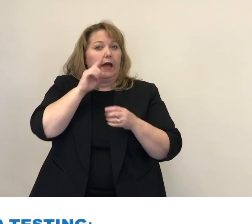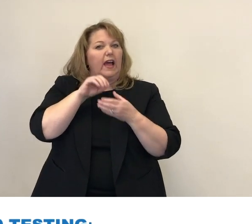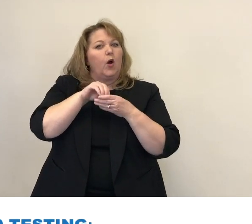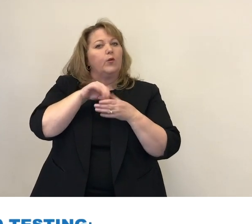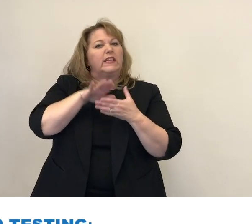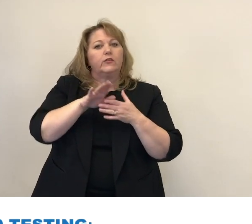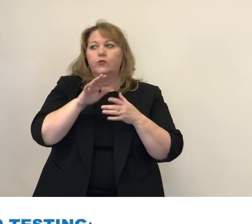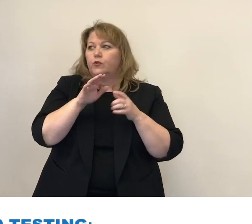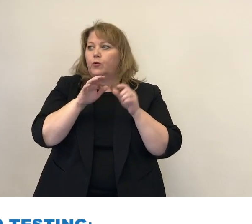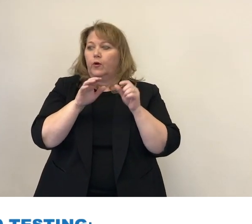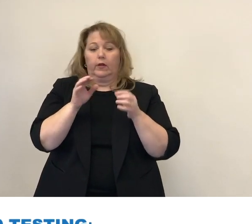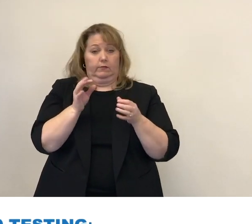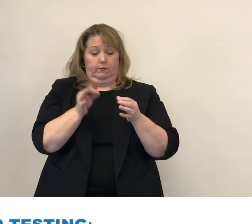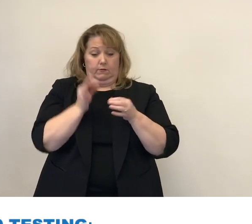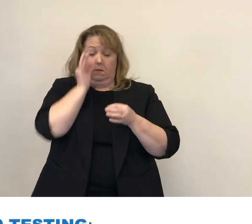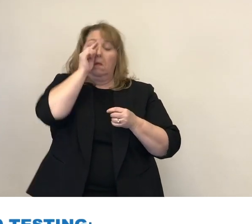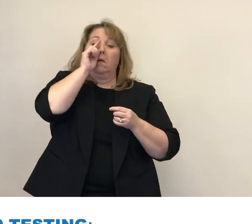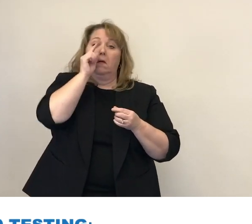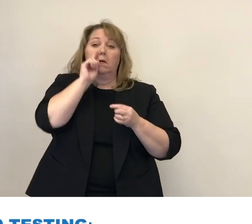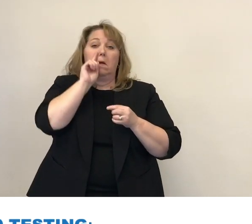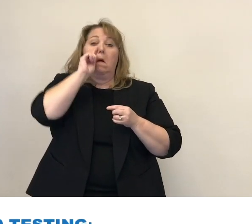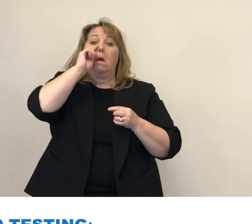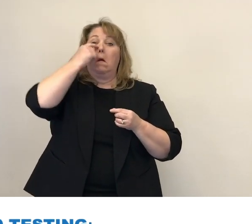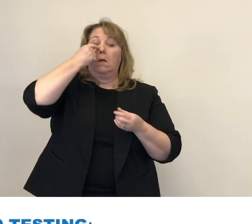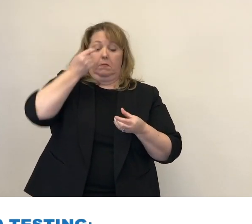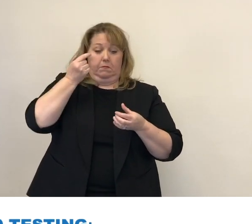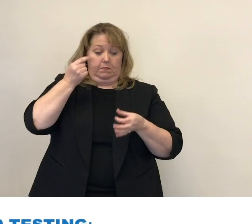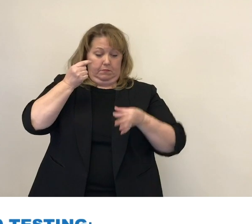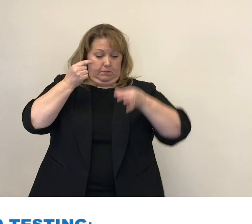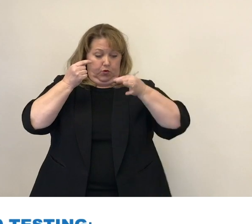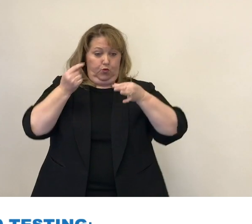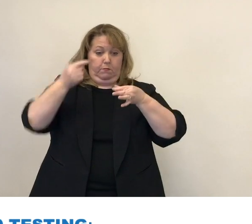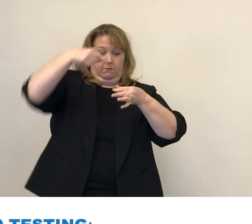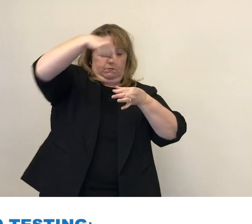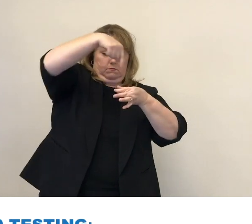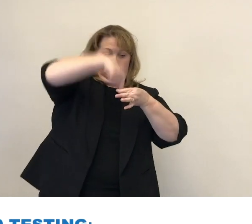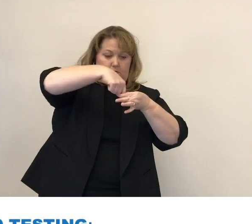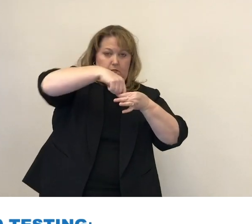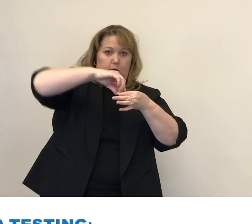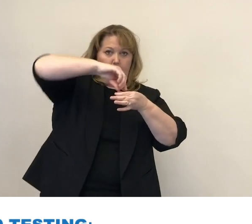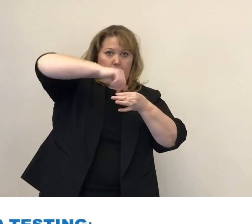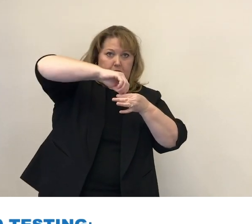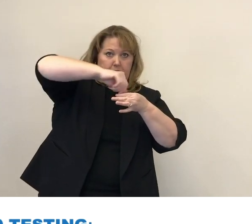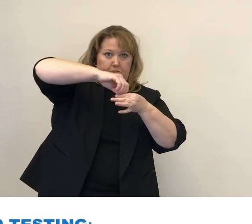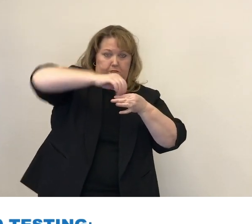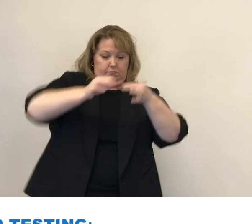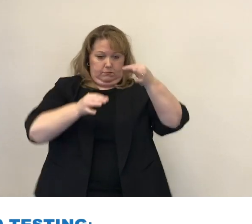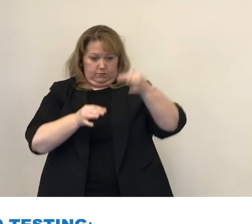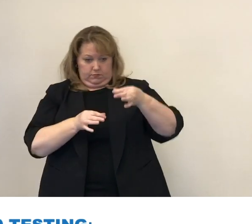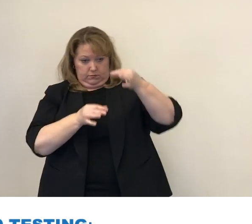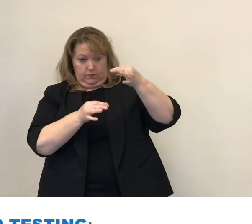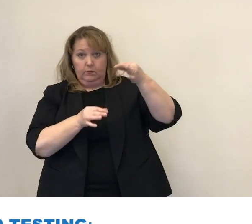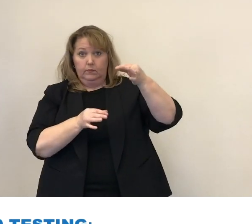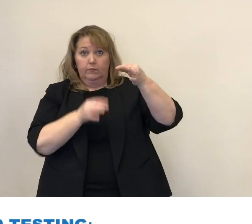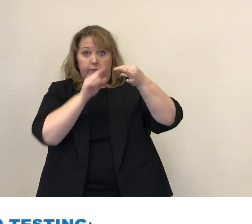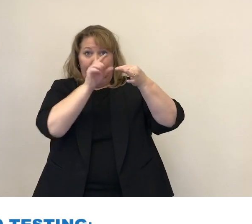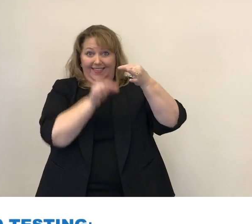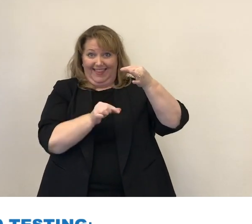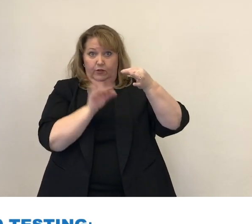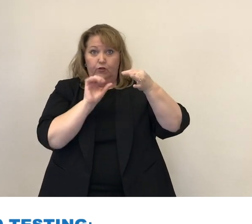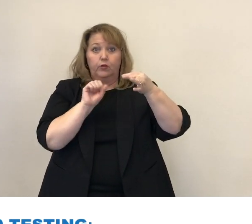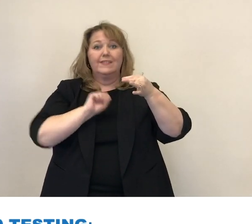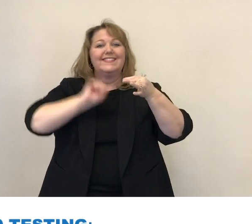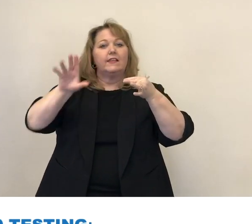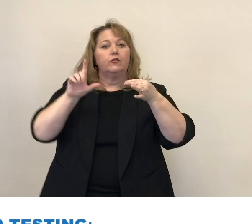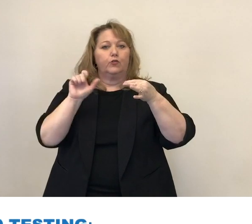call a transport tube. It's got a material in there that stabilizes the specimen, and this specimen then would travel to the